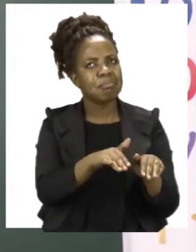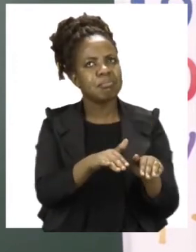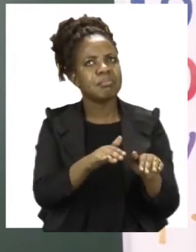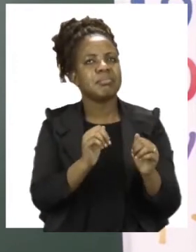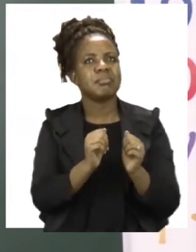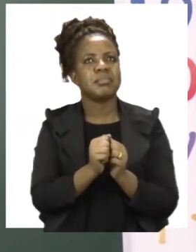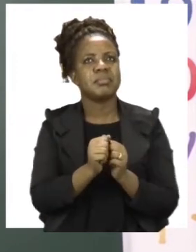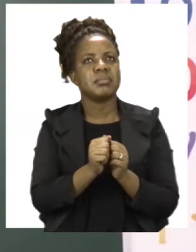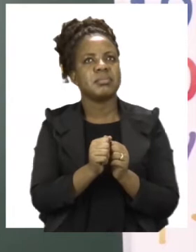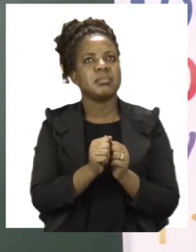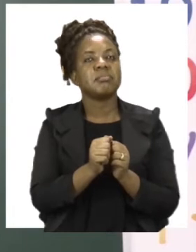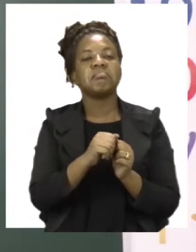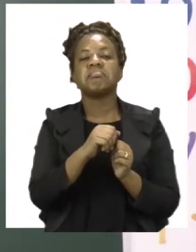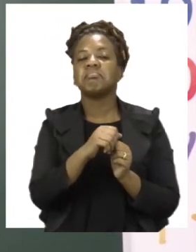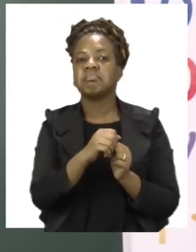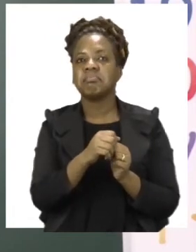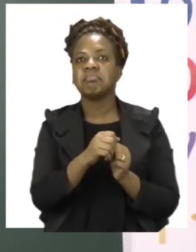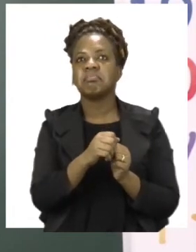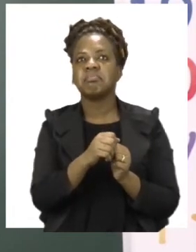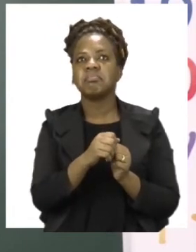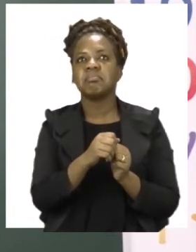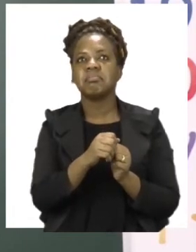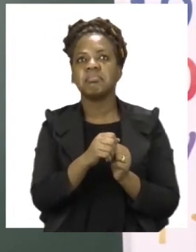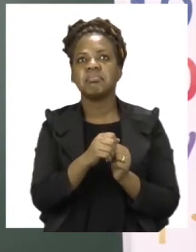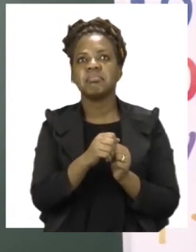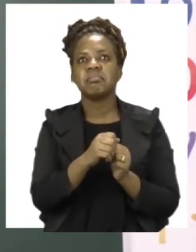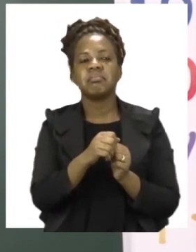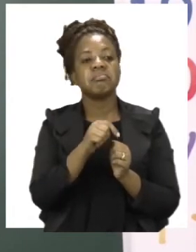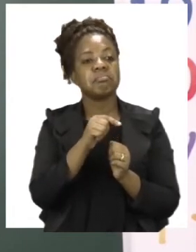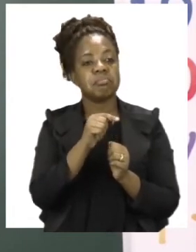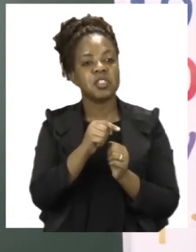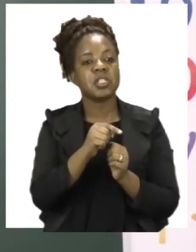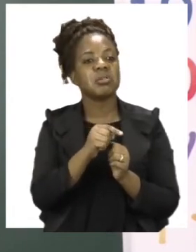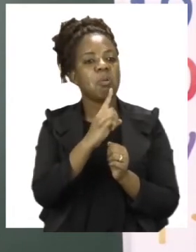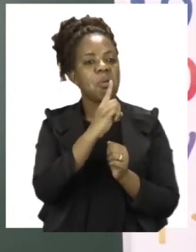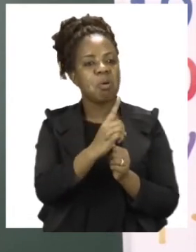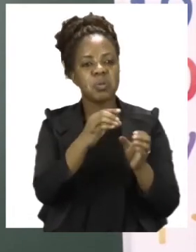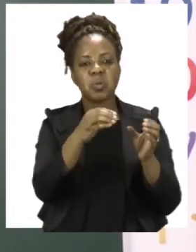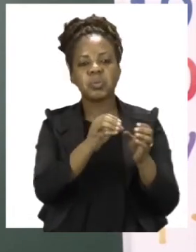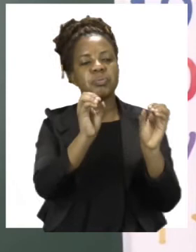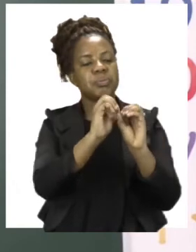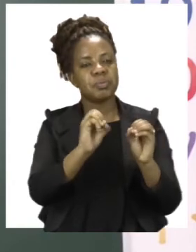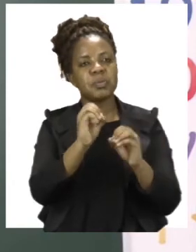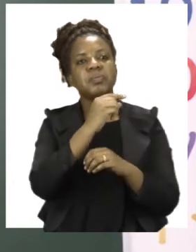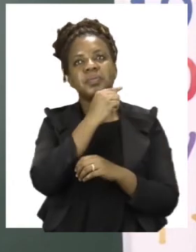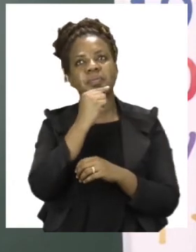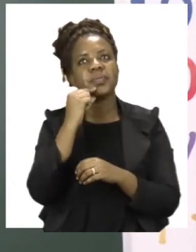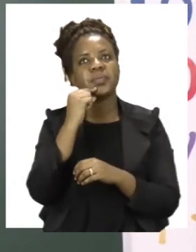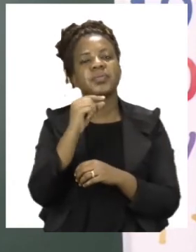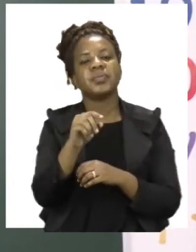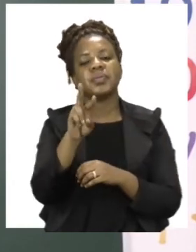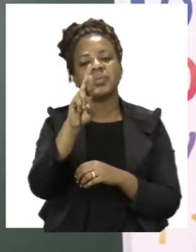girls, we call this one without a group a remainder. The